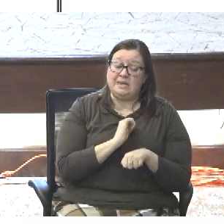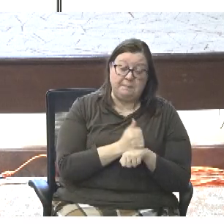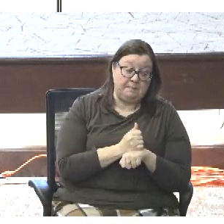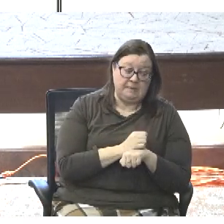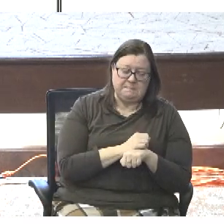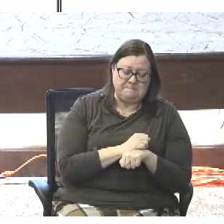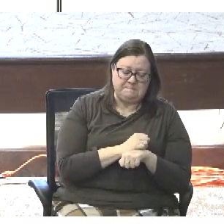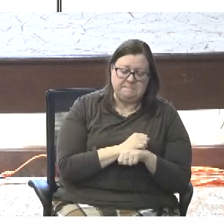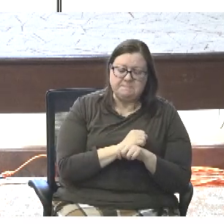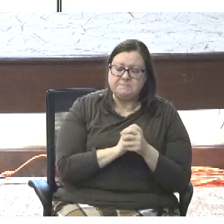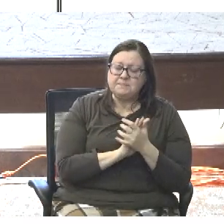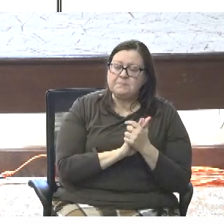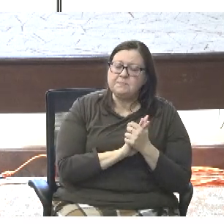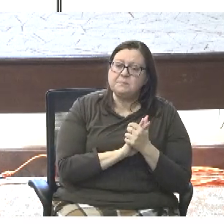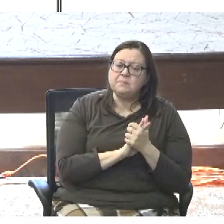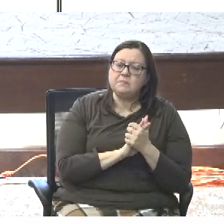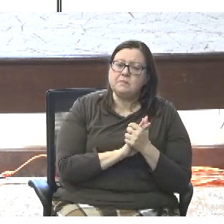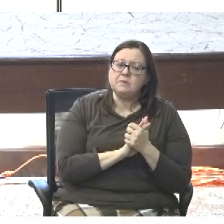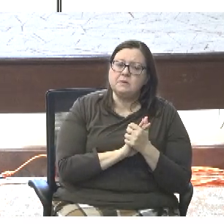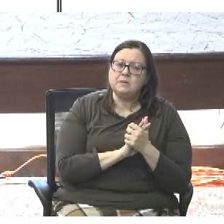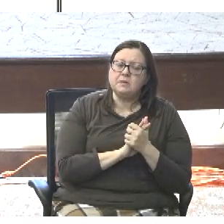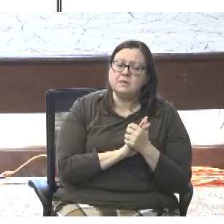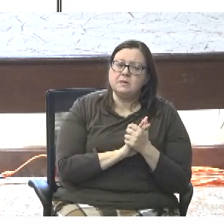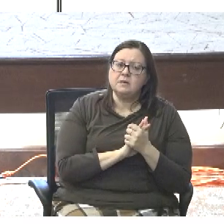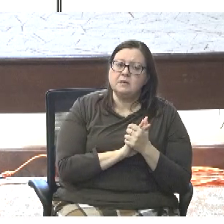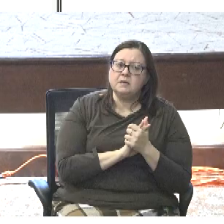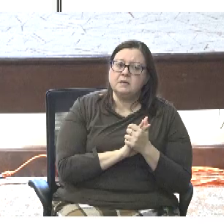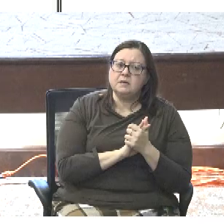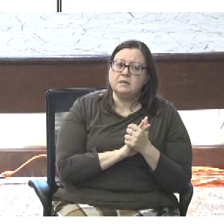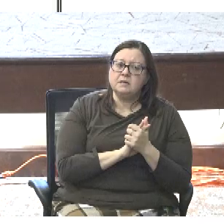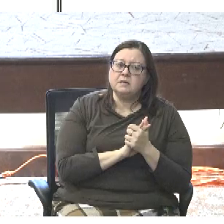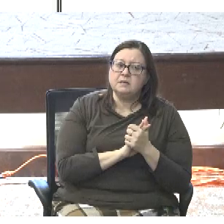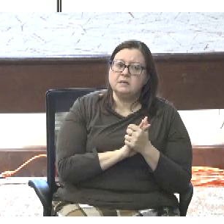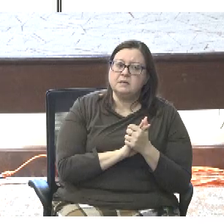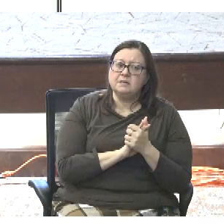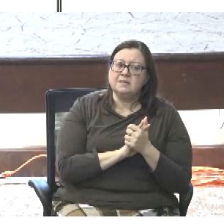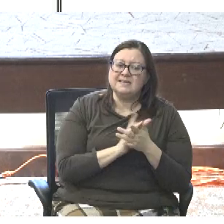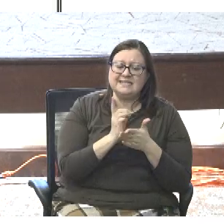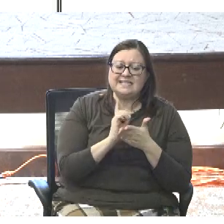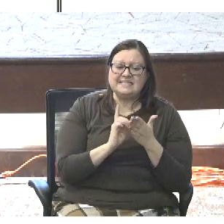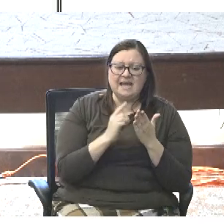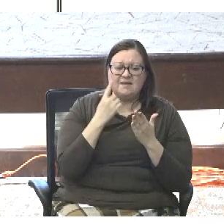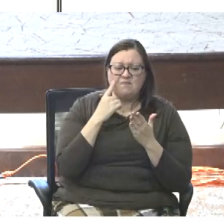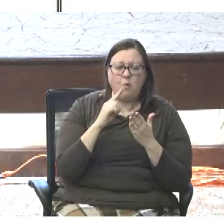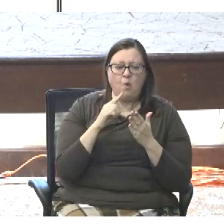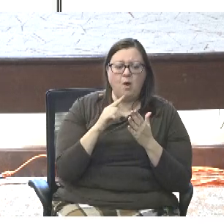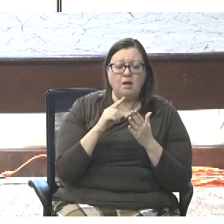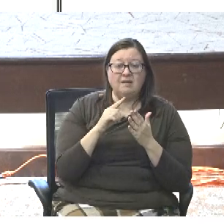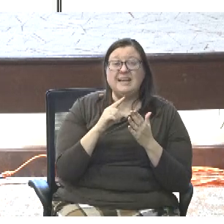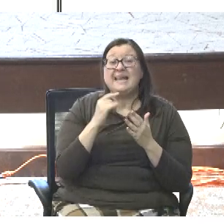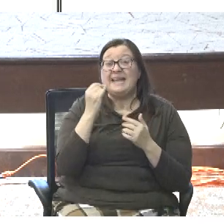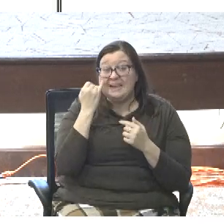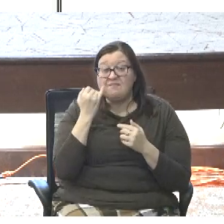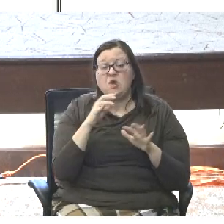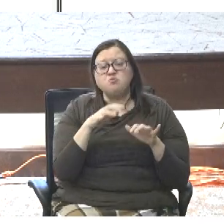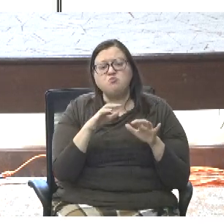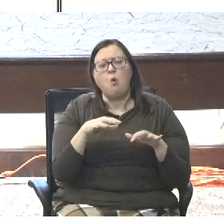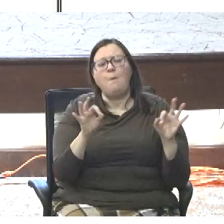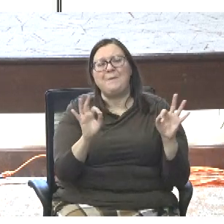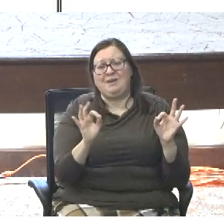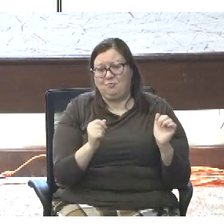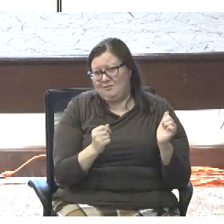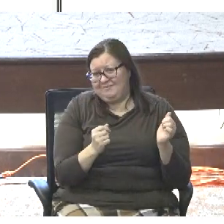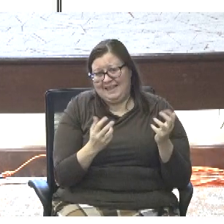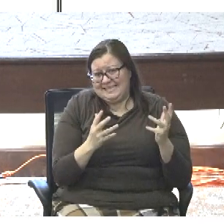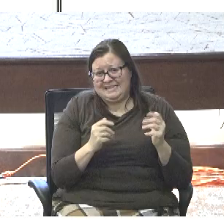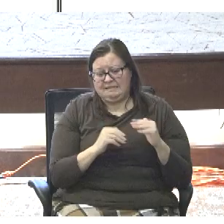implemented, and regardless, it still is for a design storm of only 5 years. So it wasn't quite